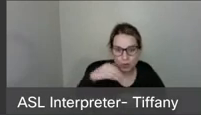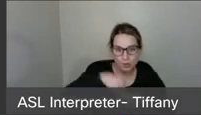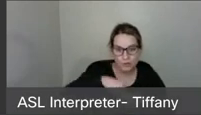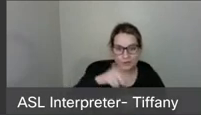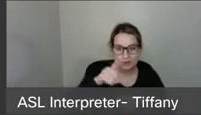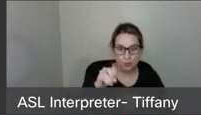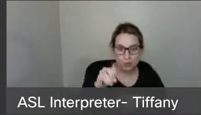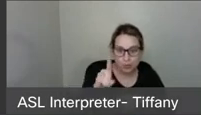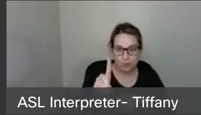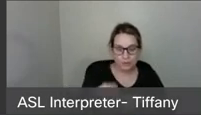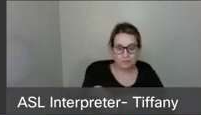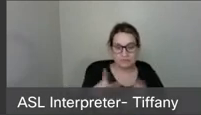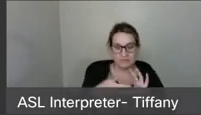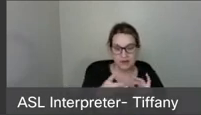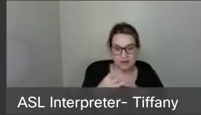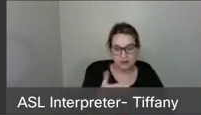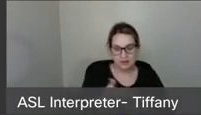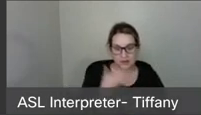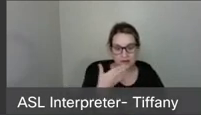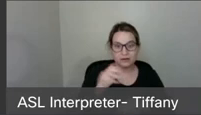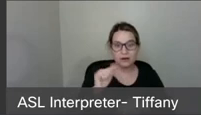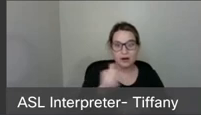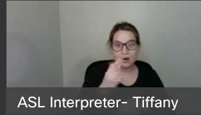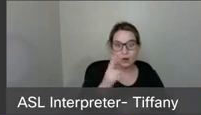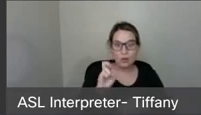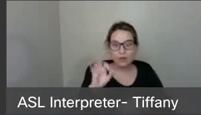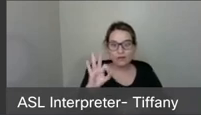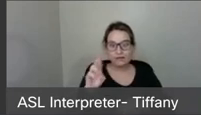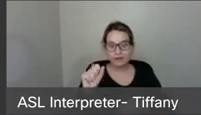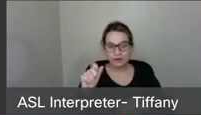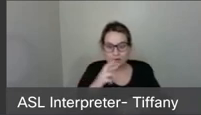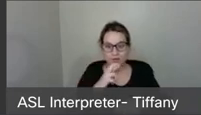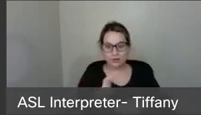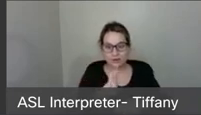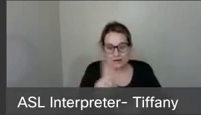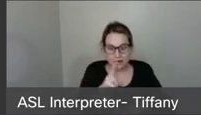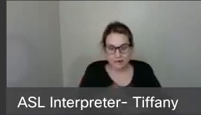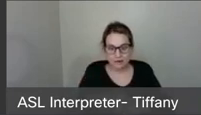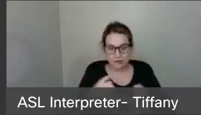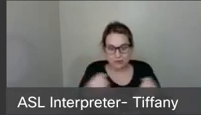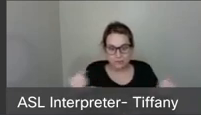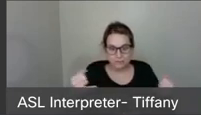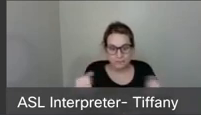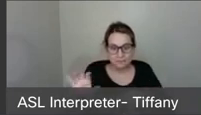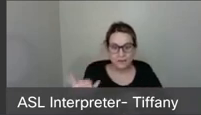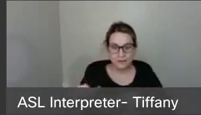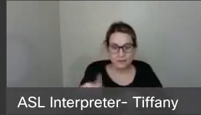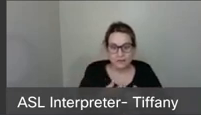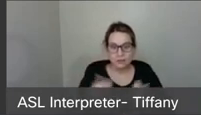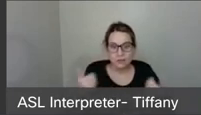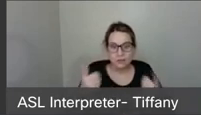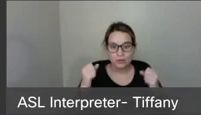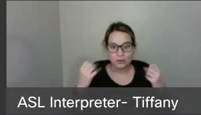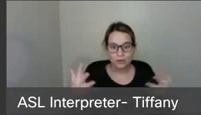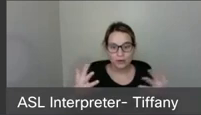101, or it was mentioned previously, the Awafria River is a natural boundary that separates a lot of